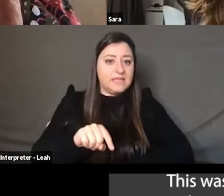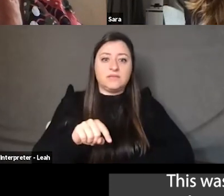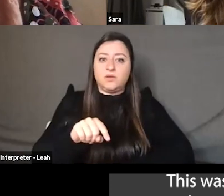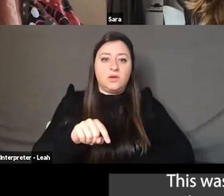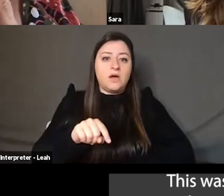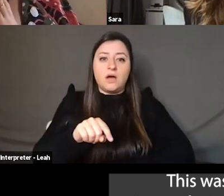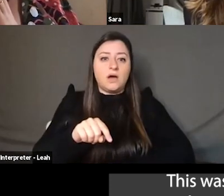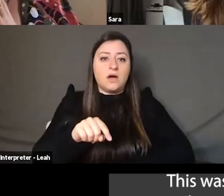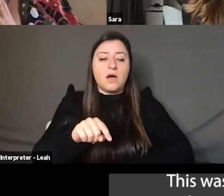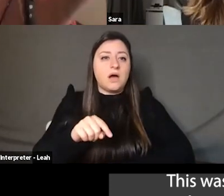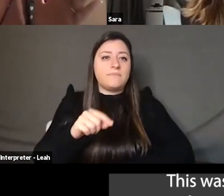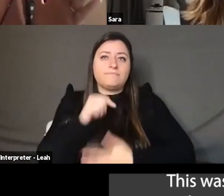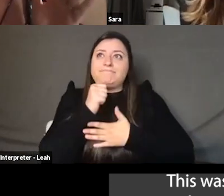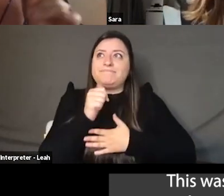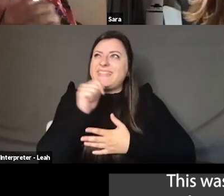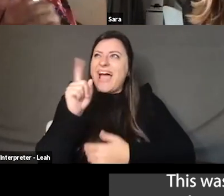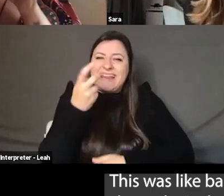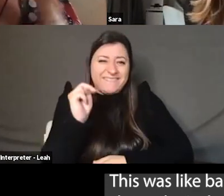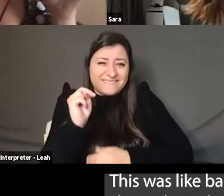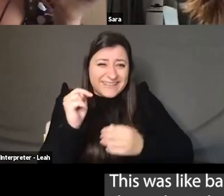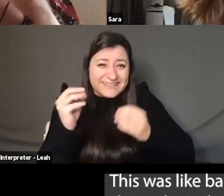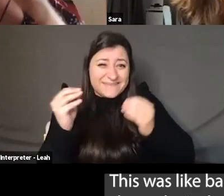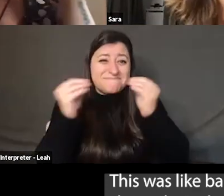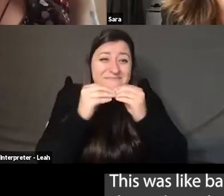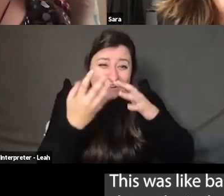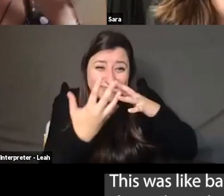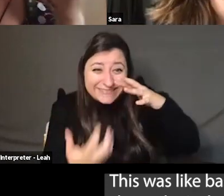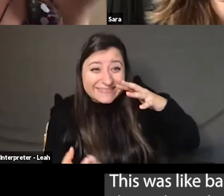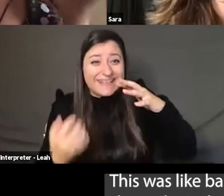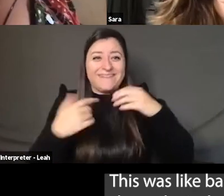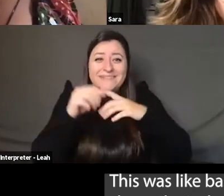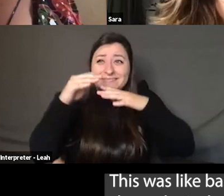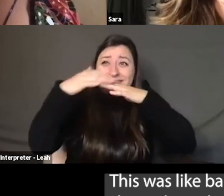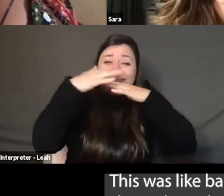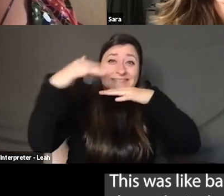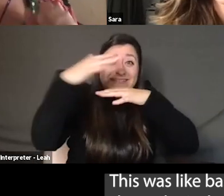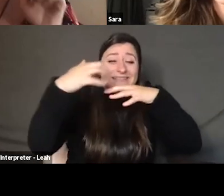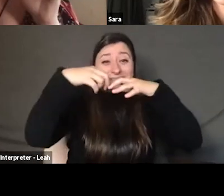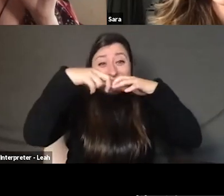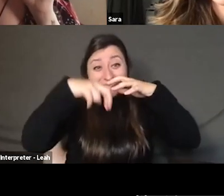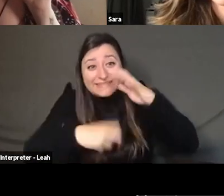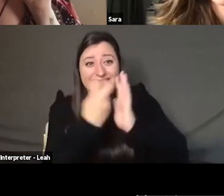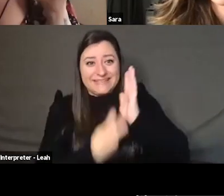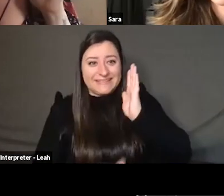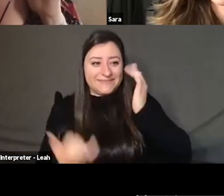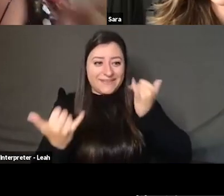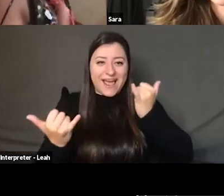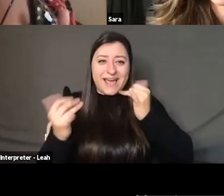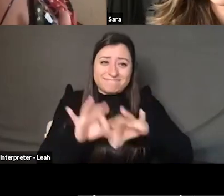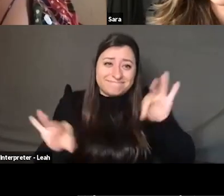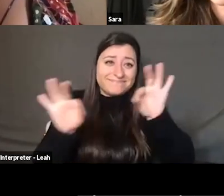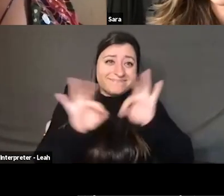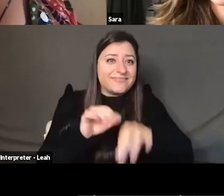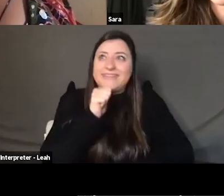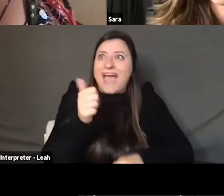just not even the top of the iceberg. This was like basically the steam above the iceberg as it's melting. Like it's not even